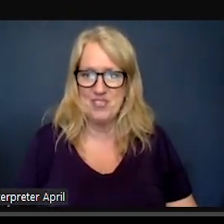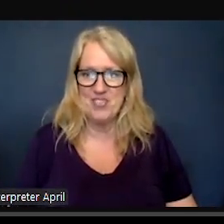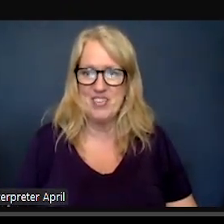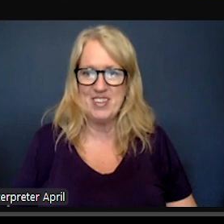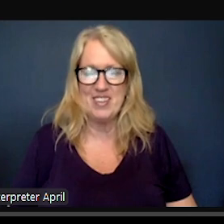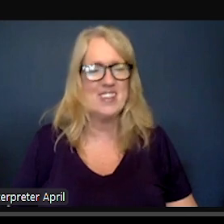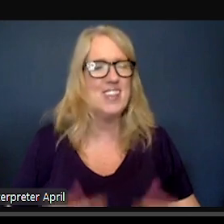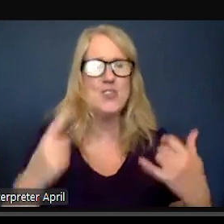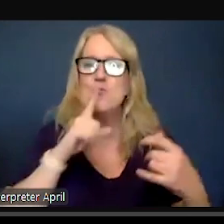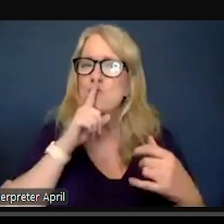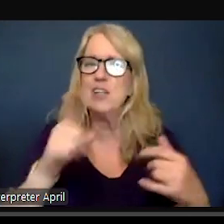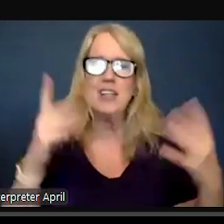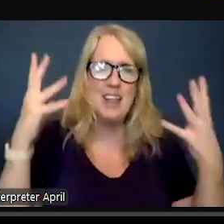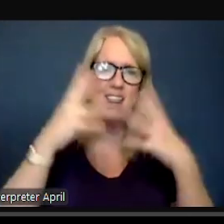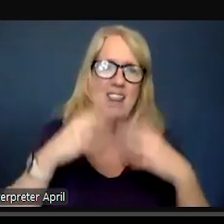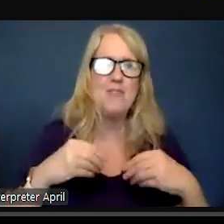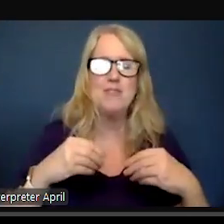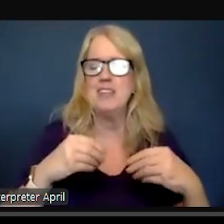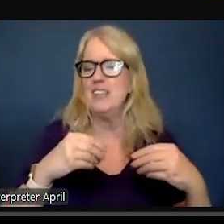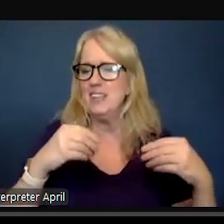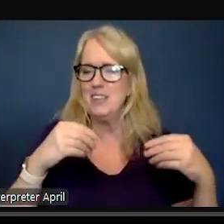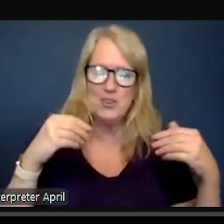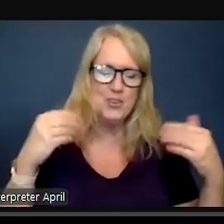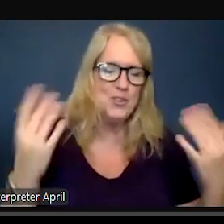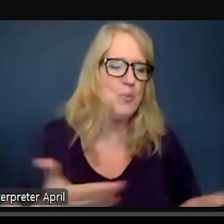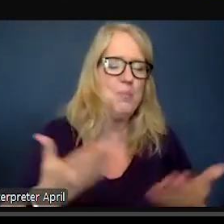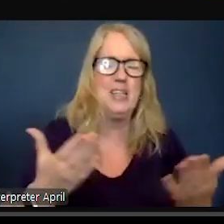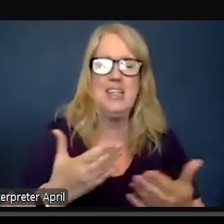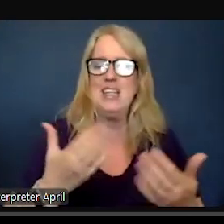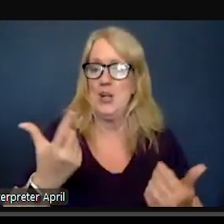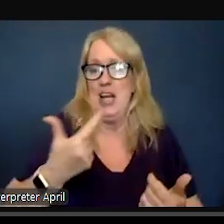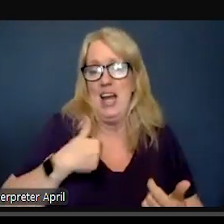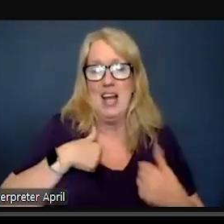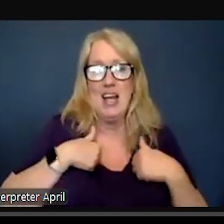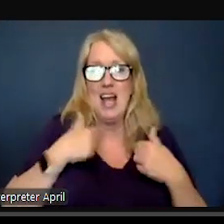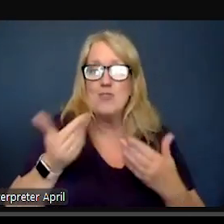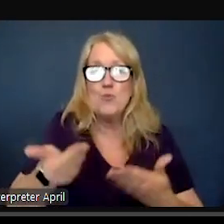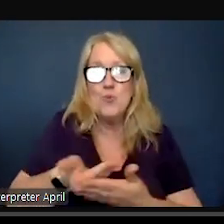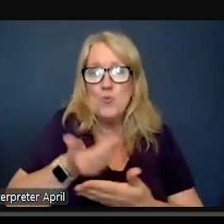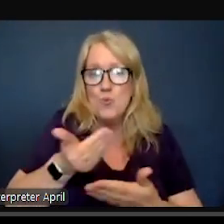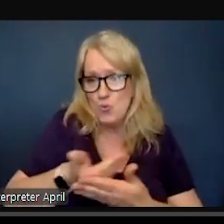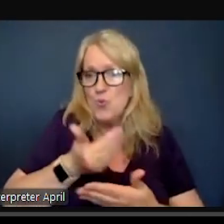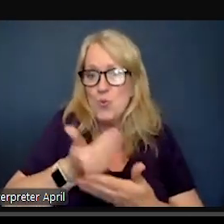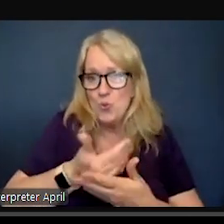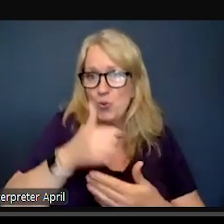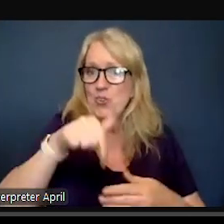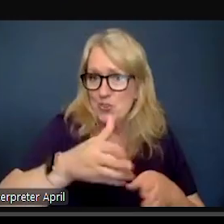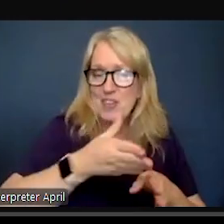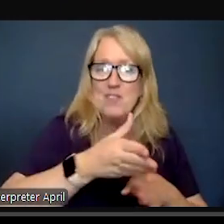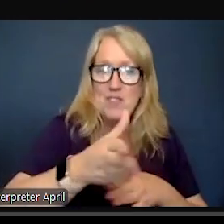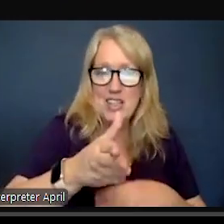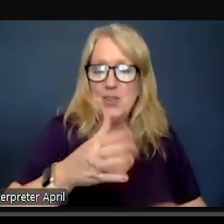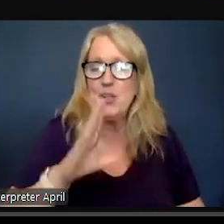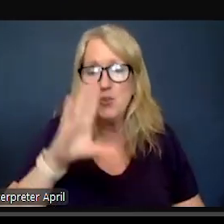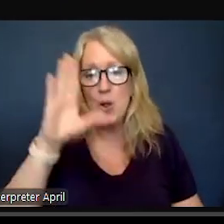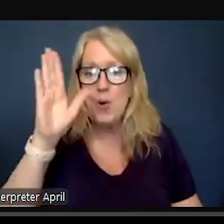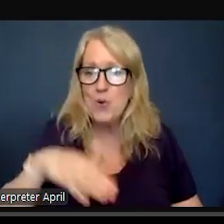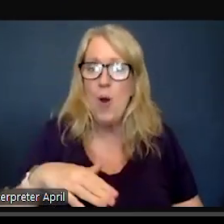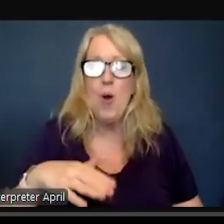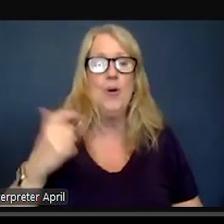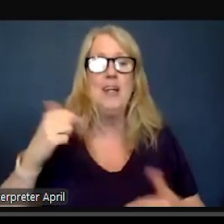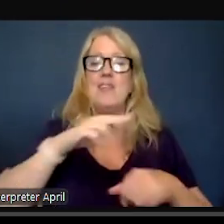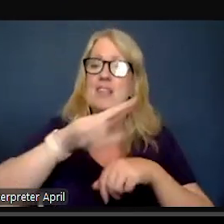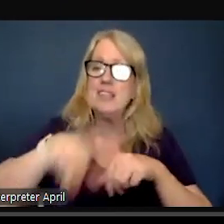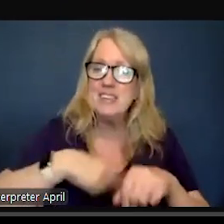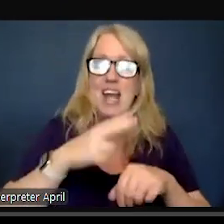so lovely to be here as someone who is relatively newer to the field, knowing that this